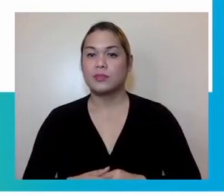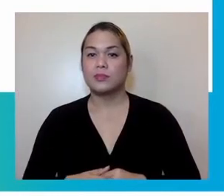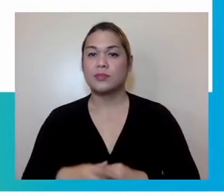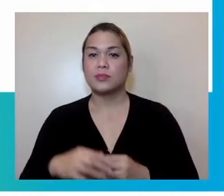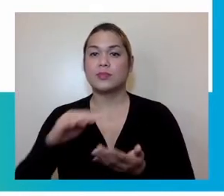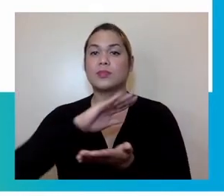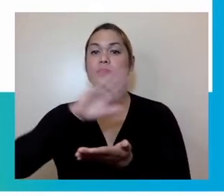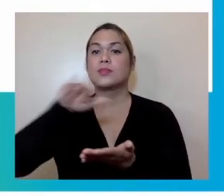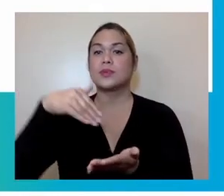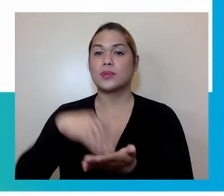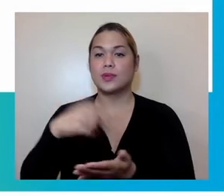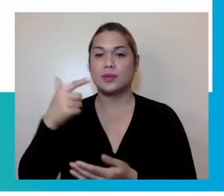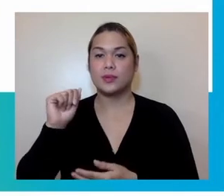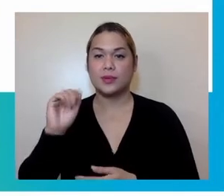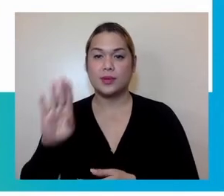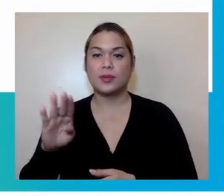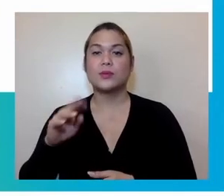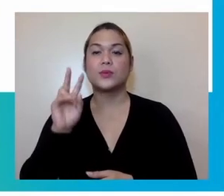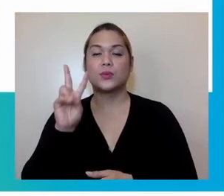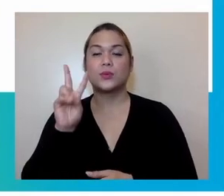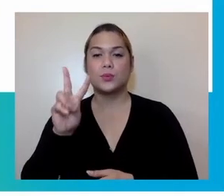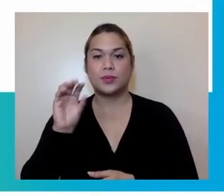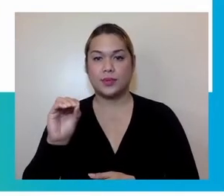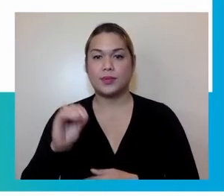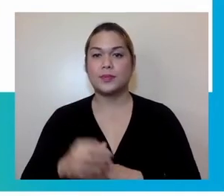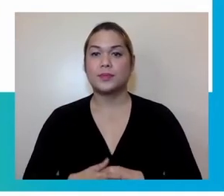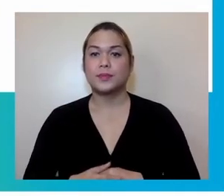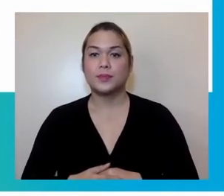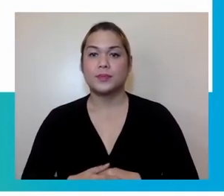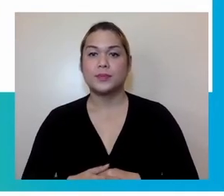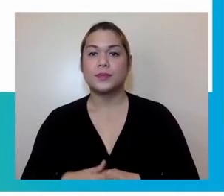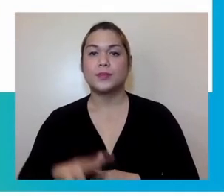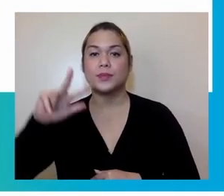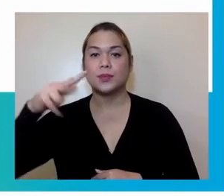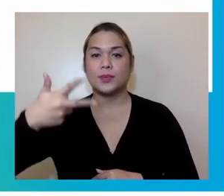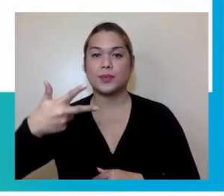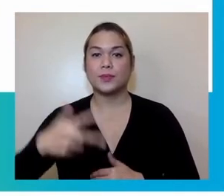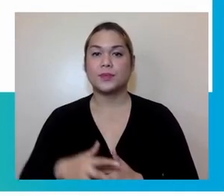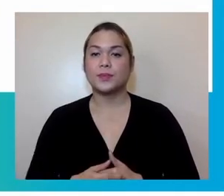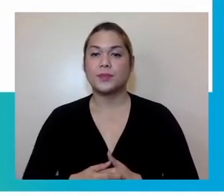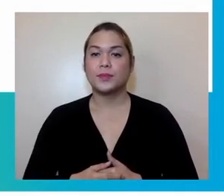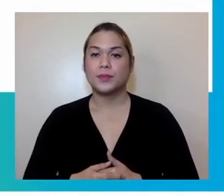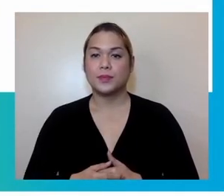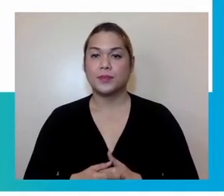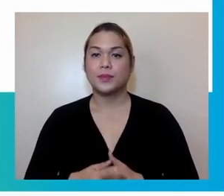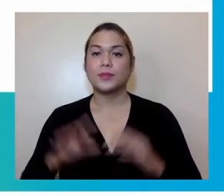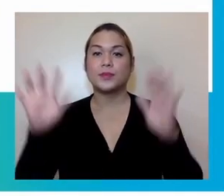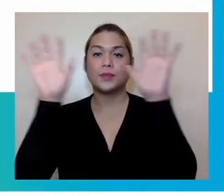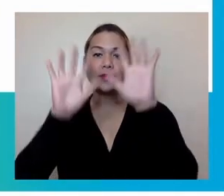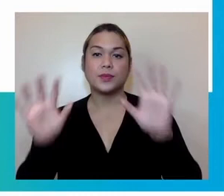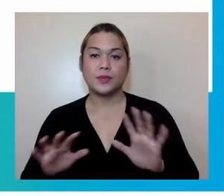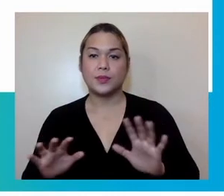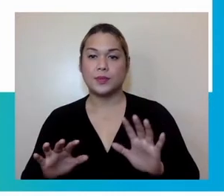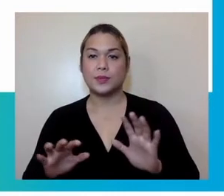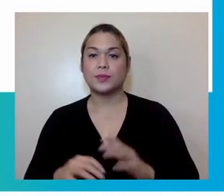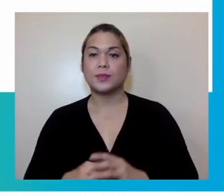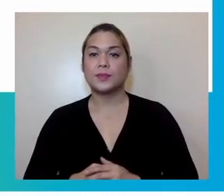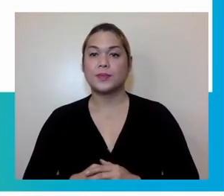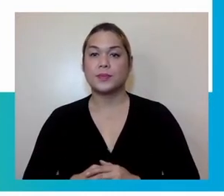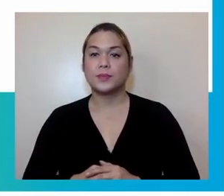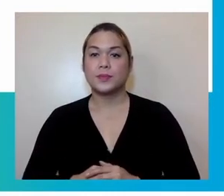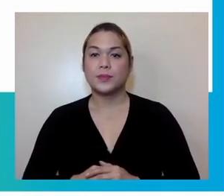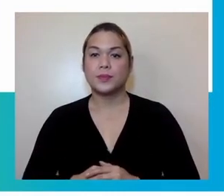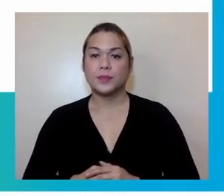building climate and disaster resilience, and enhancing environmental sustainability. From what we gathered, the largest